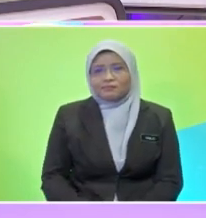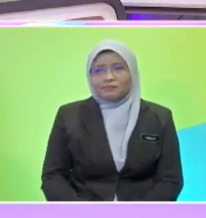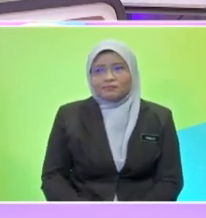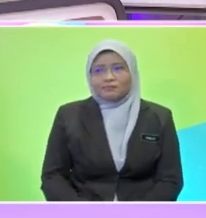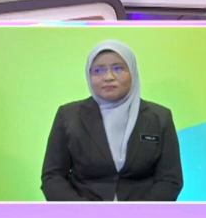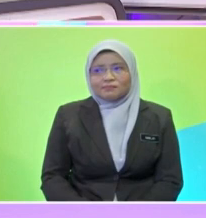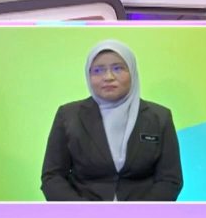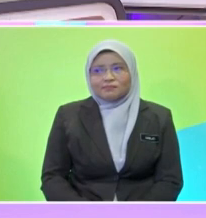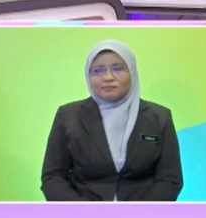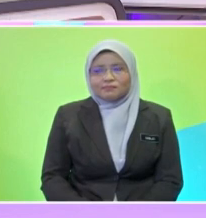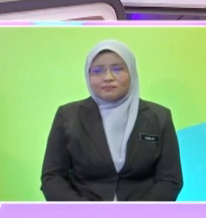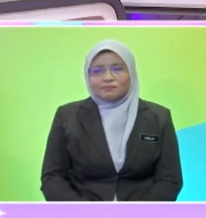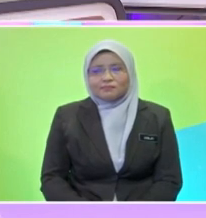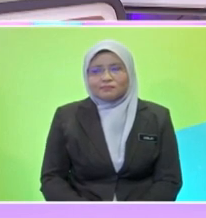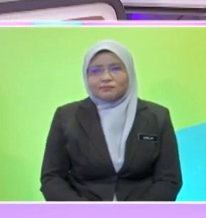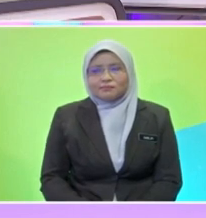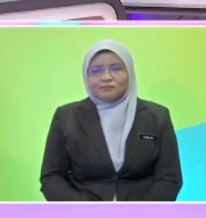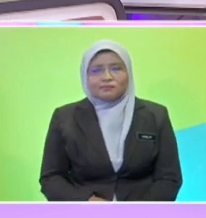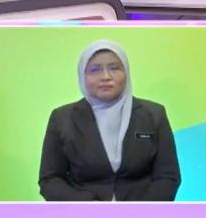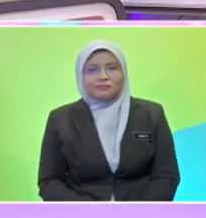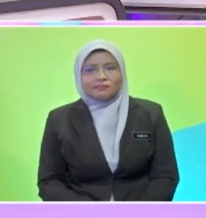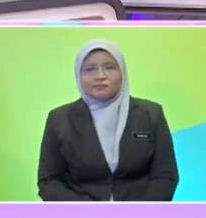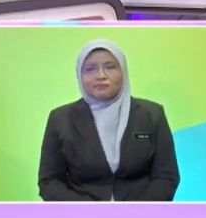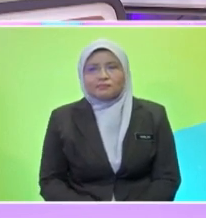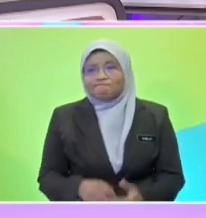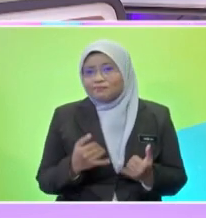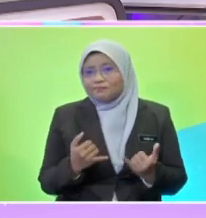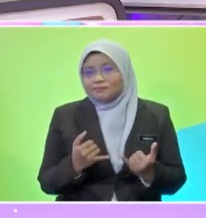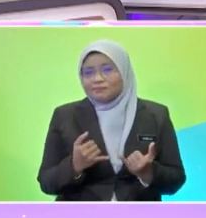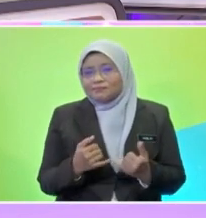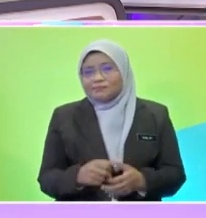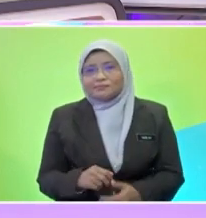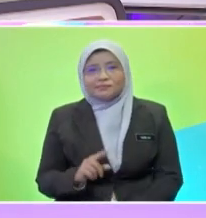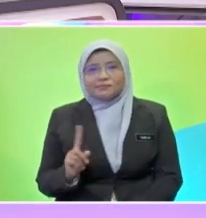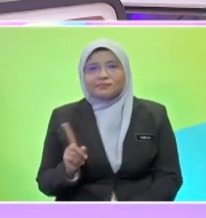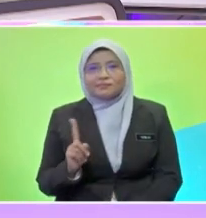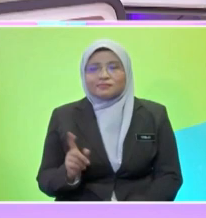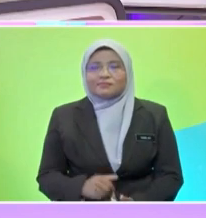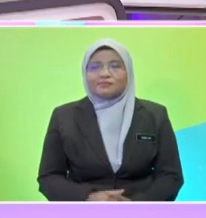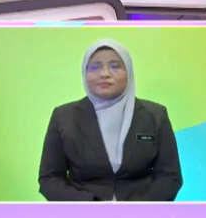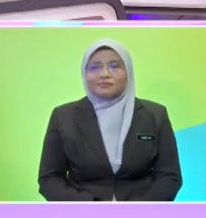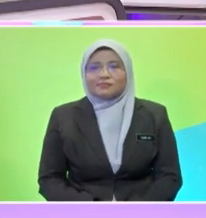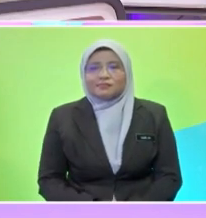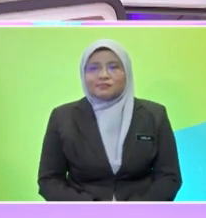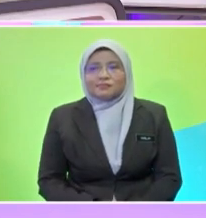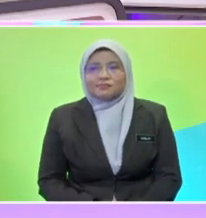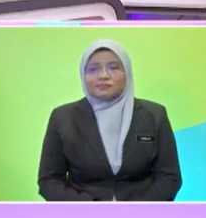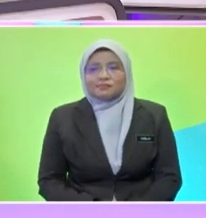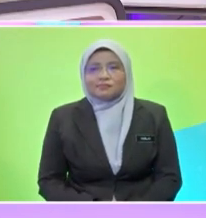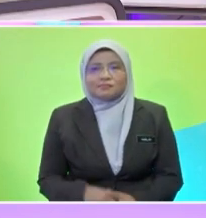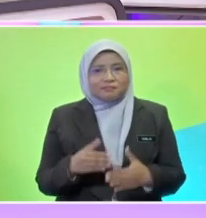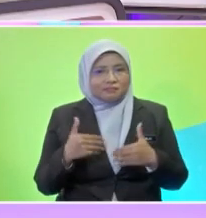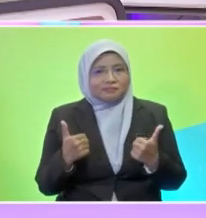Where have you been to? Right, as a singer, right? As a singer. Okay. I put everything here. Where have you been to as a singer? Good